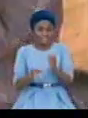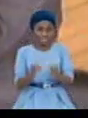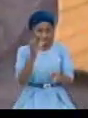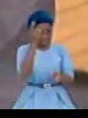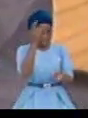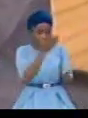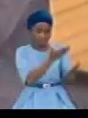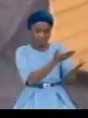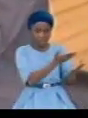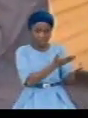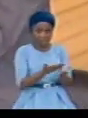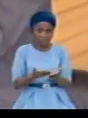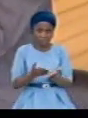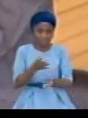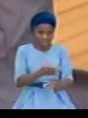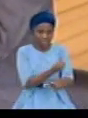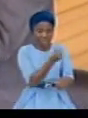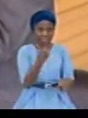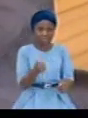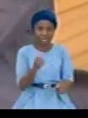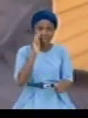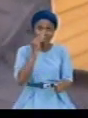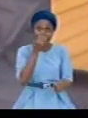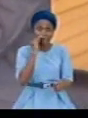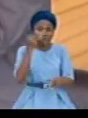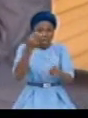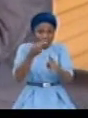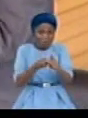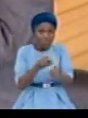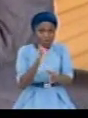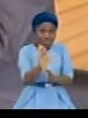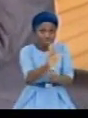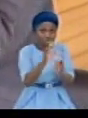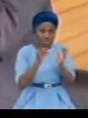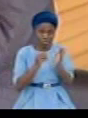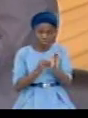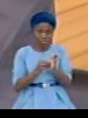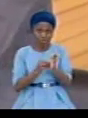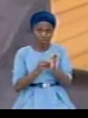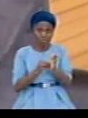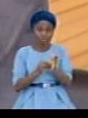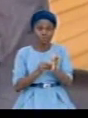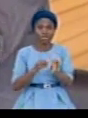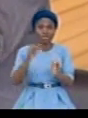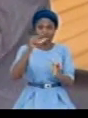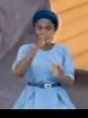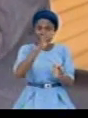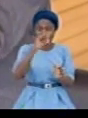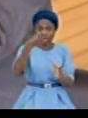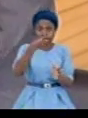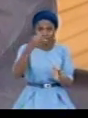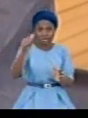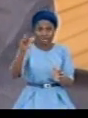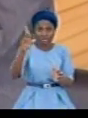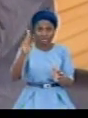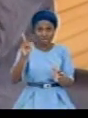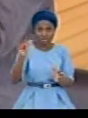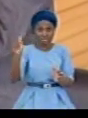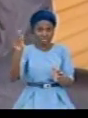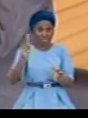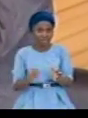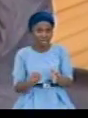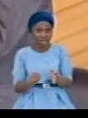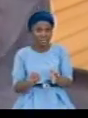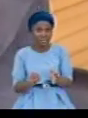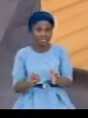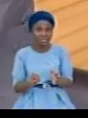still there in your garden. And you're not looking at your garden. You're not looking at what you have. You're not looking at